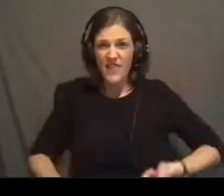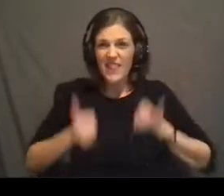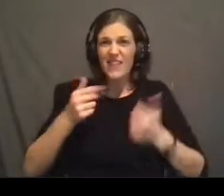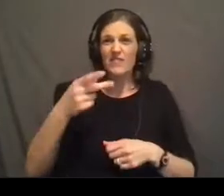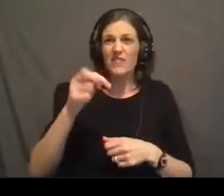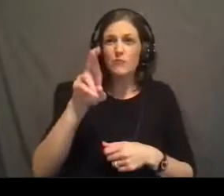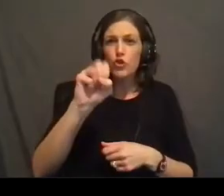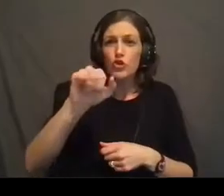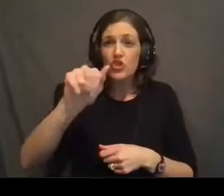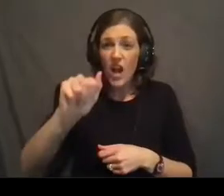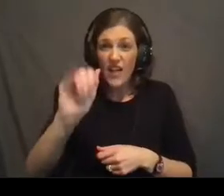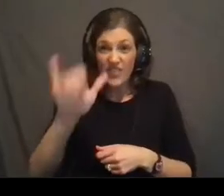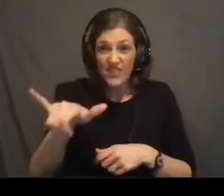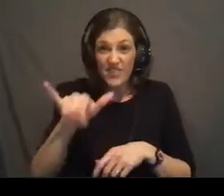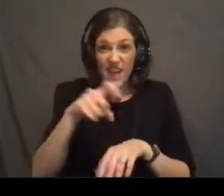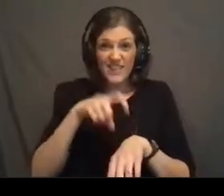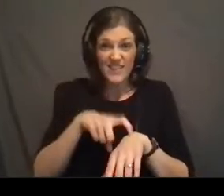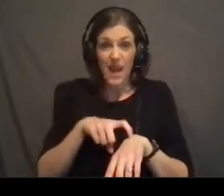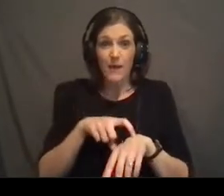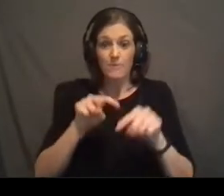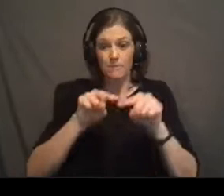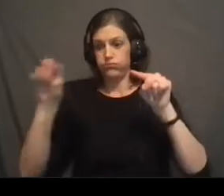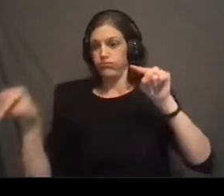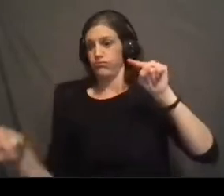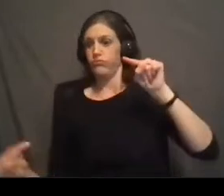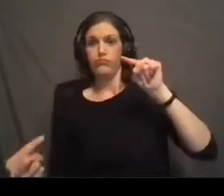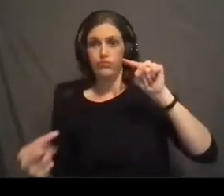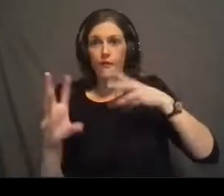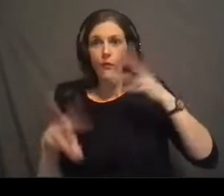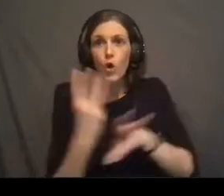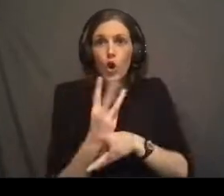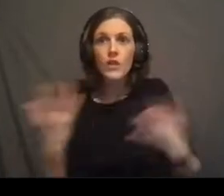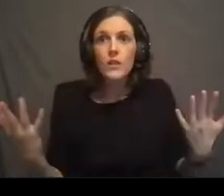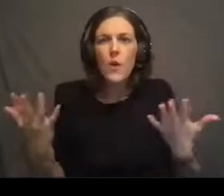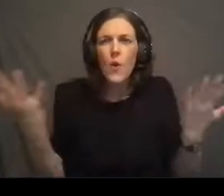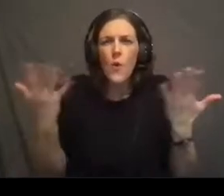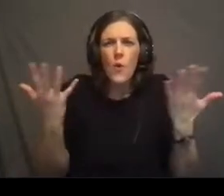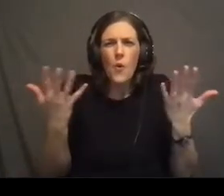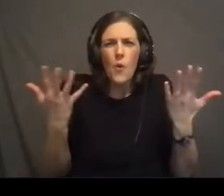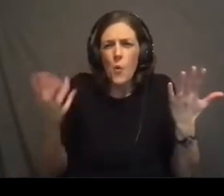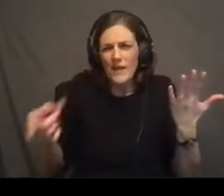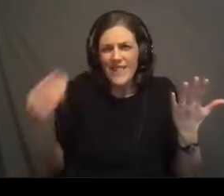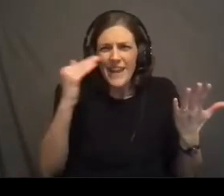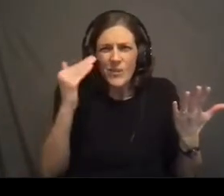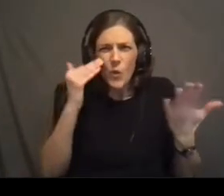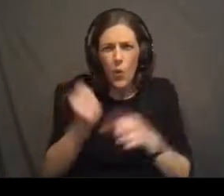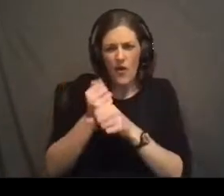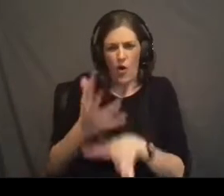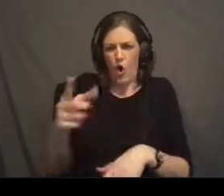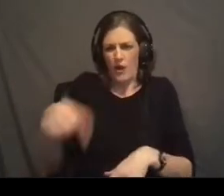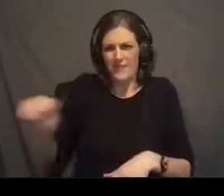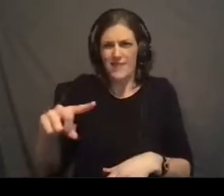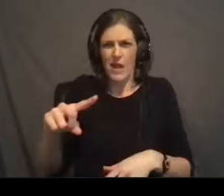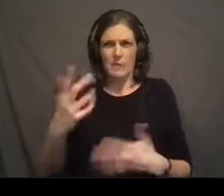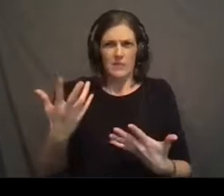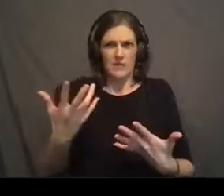Persia, which is at that time on the other side of the world. What was it that they knew that caused them such